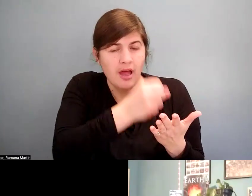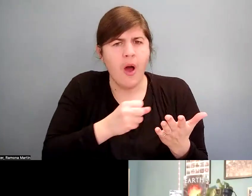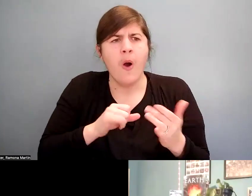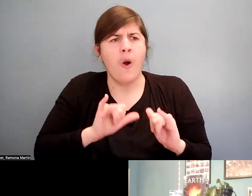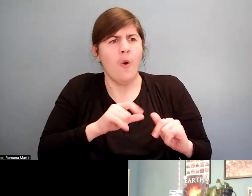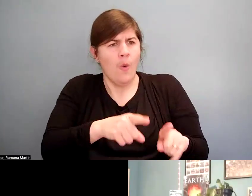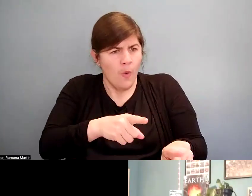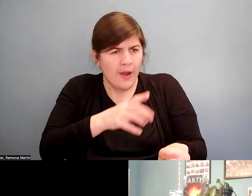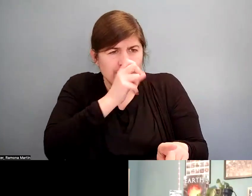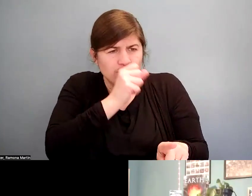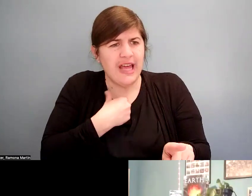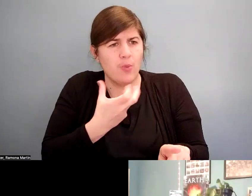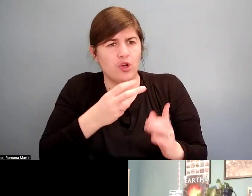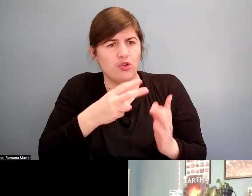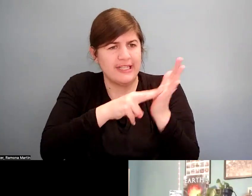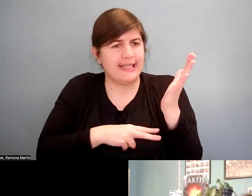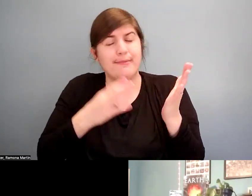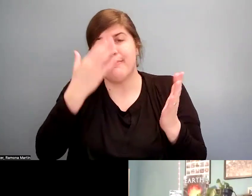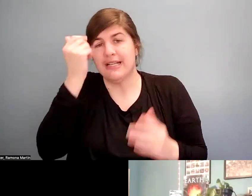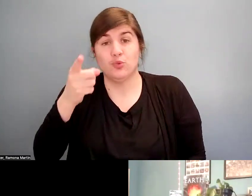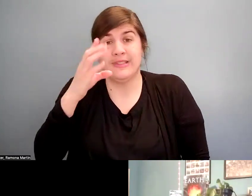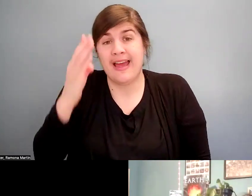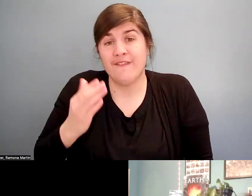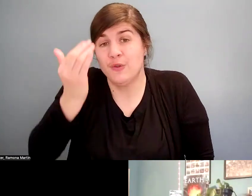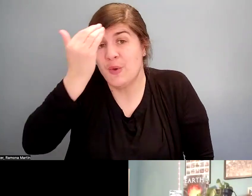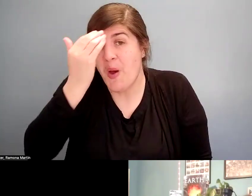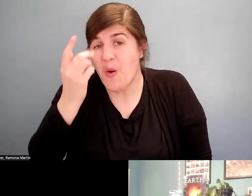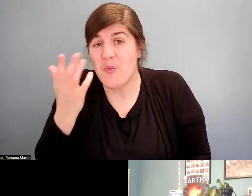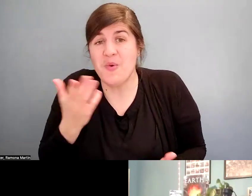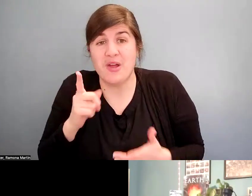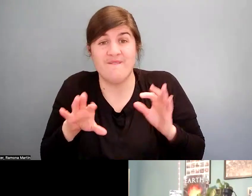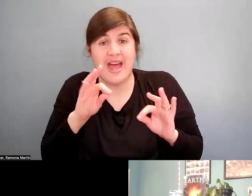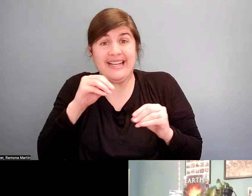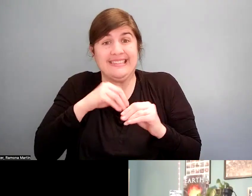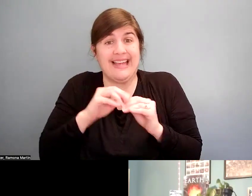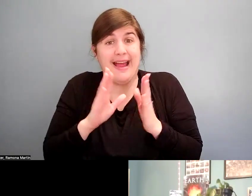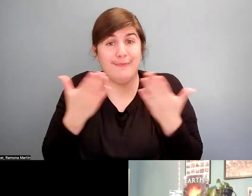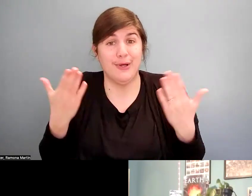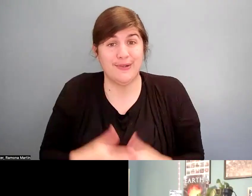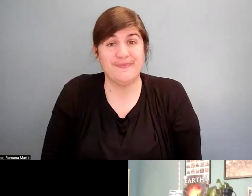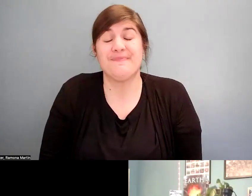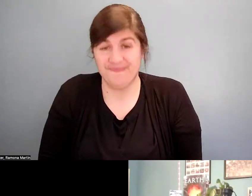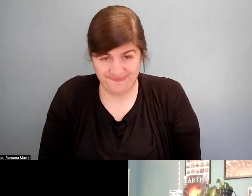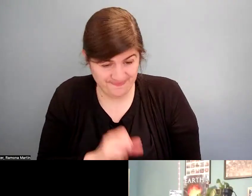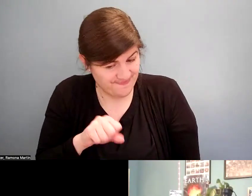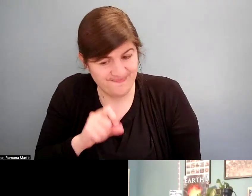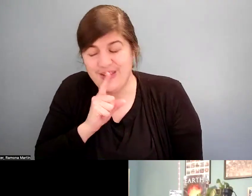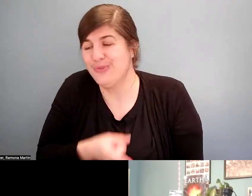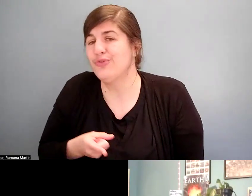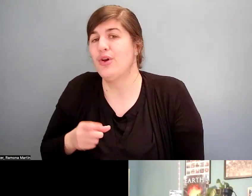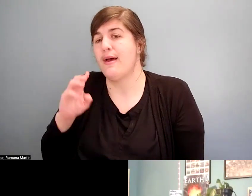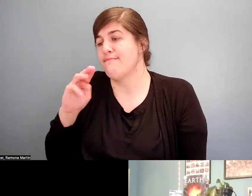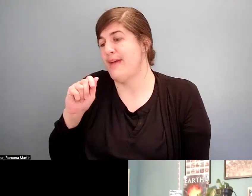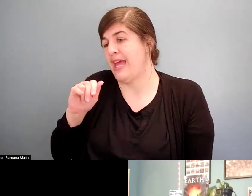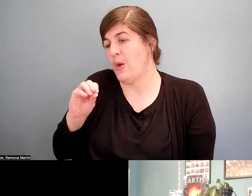oh, that looks interesting, Yeah. because you never know what you might find on the inside. Exactly. So true. We got Mayo